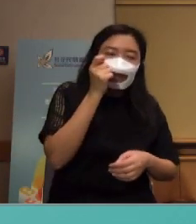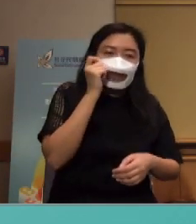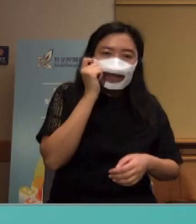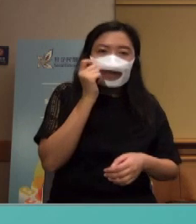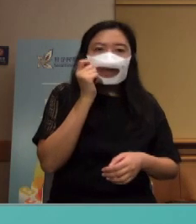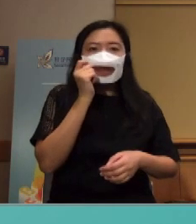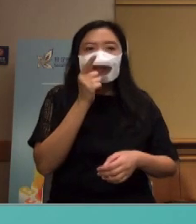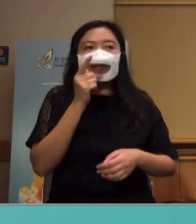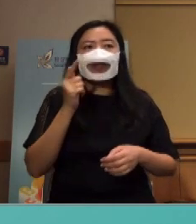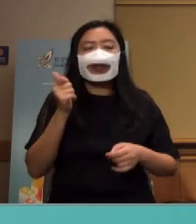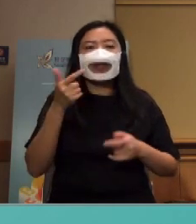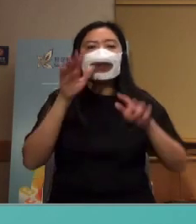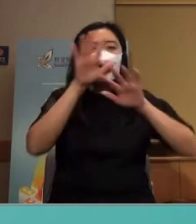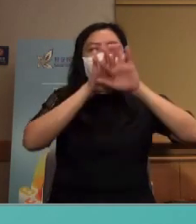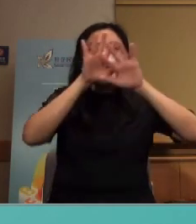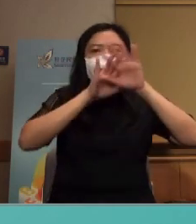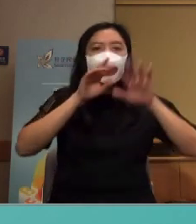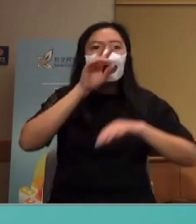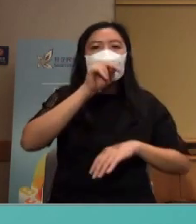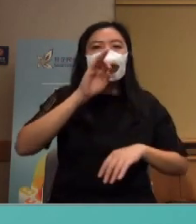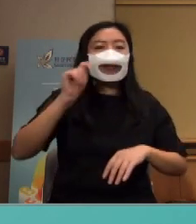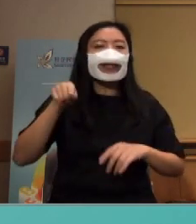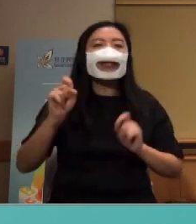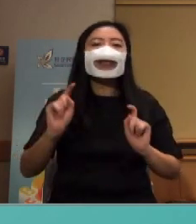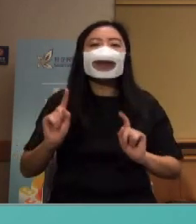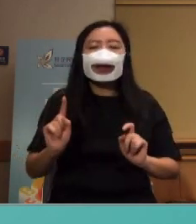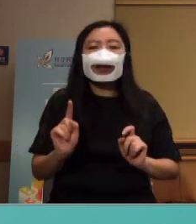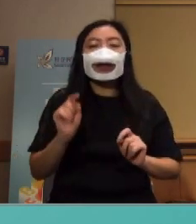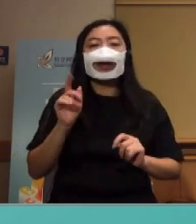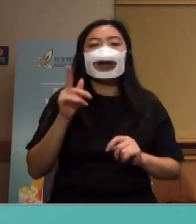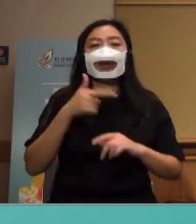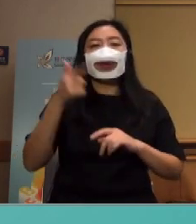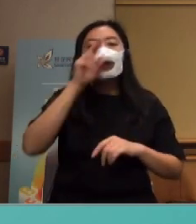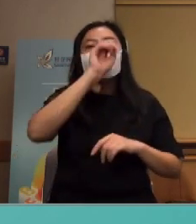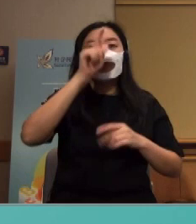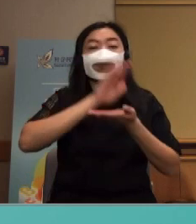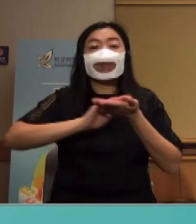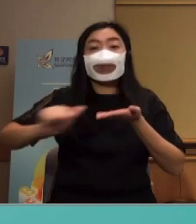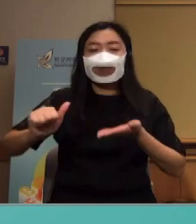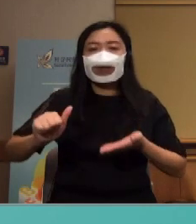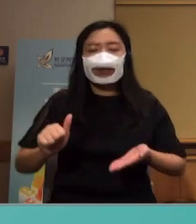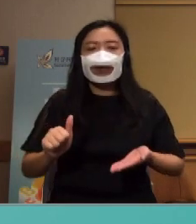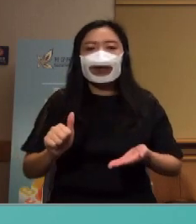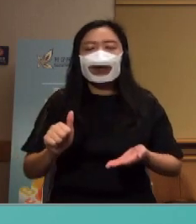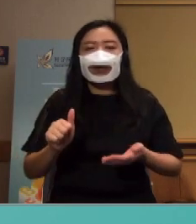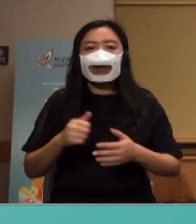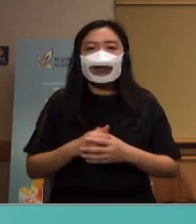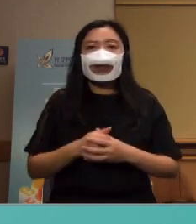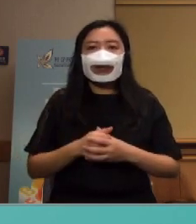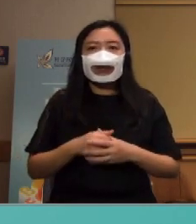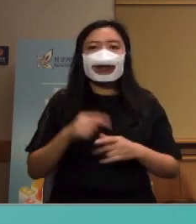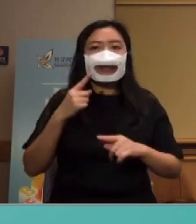unclear. There's a special effect and special meaning behind that.